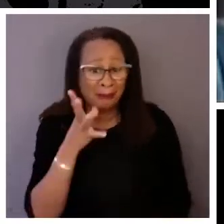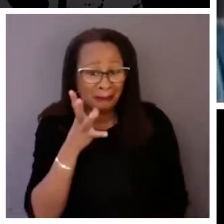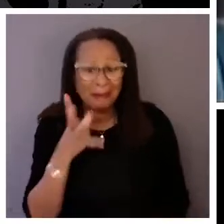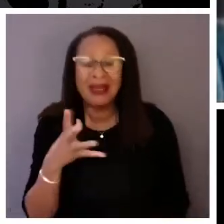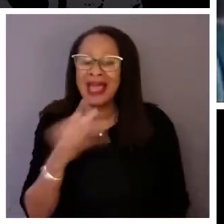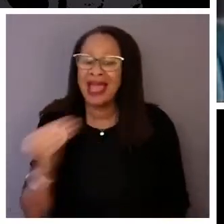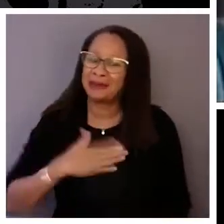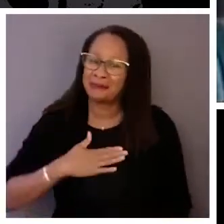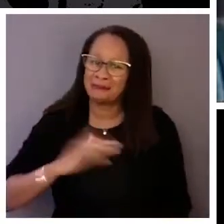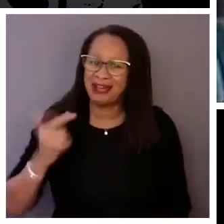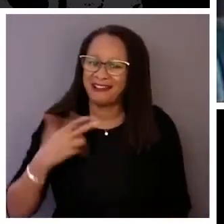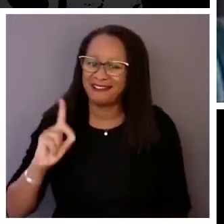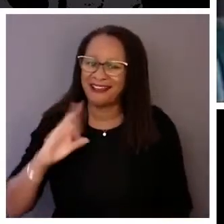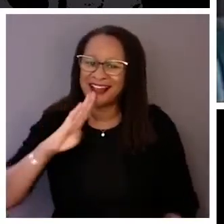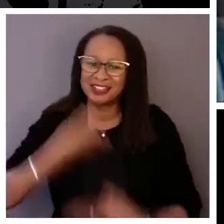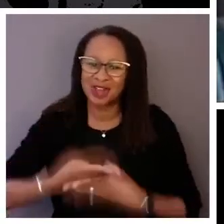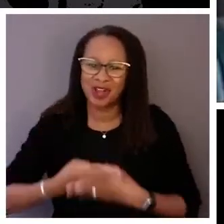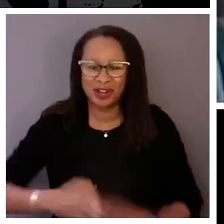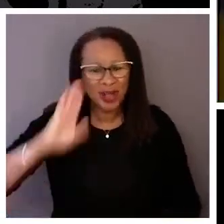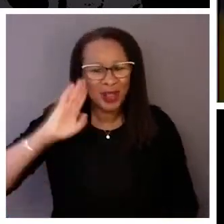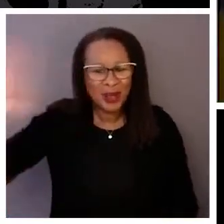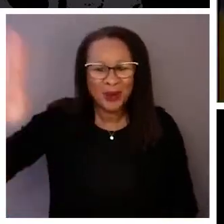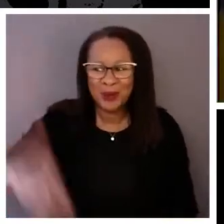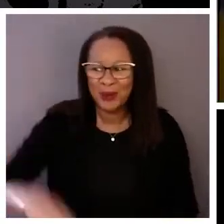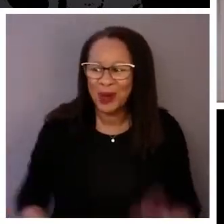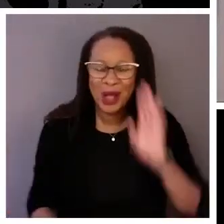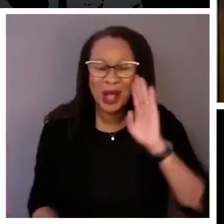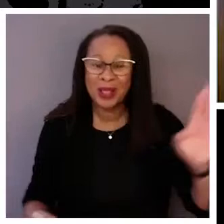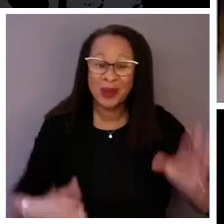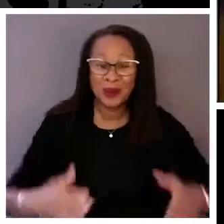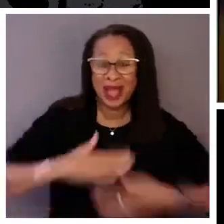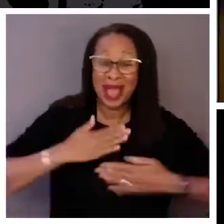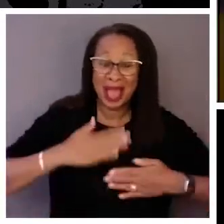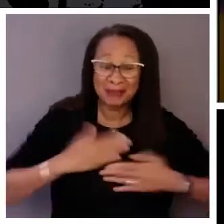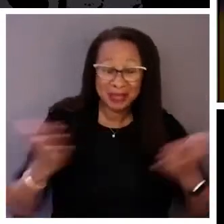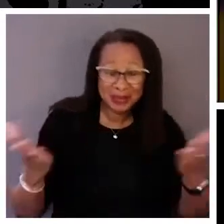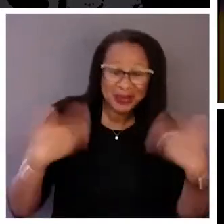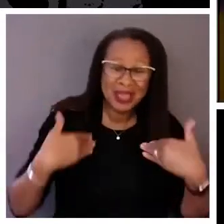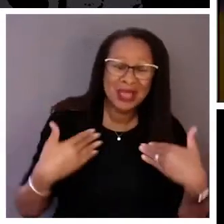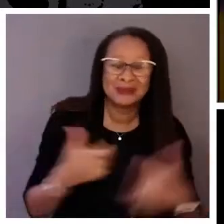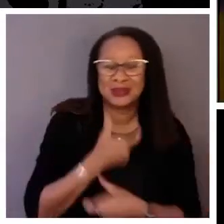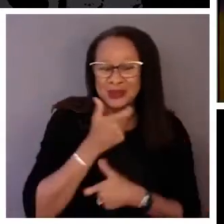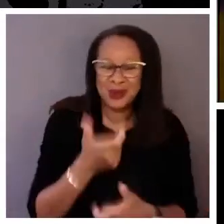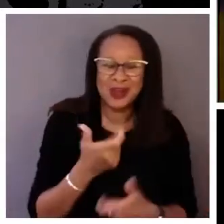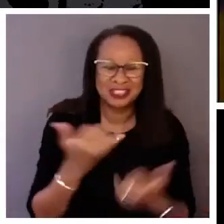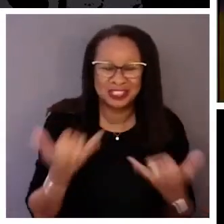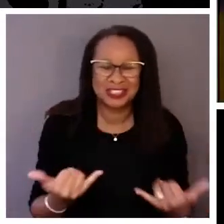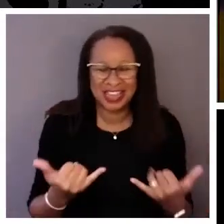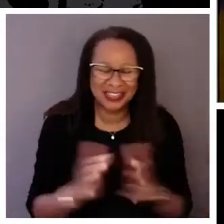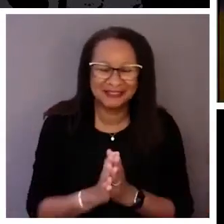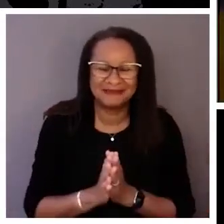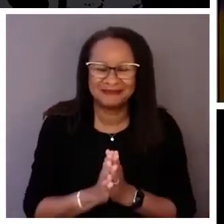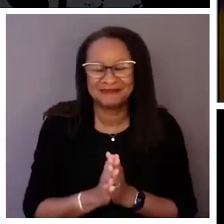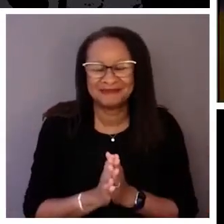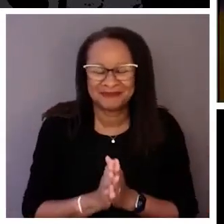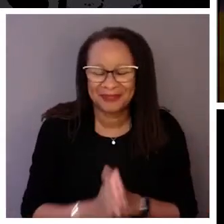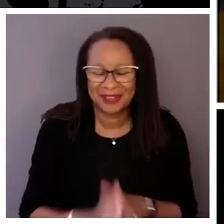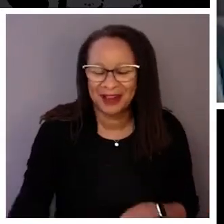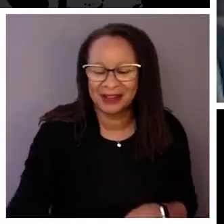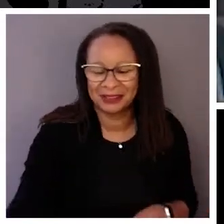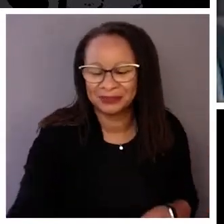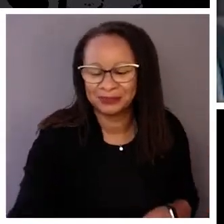So Hannah, take it away for a brief moment. Hello, we're so happy you're tuning in to listen to us crazy